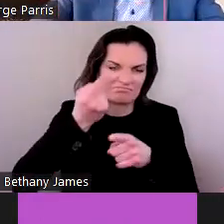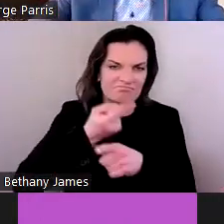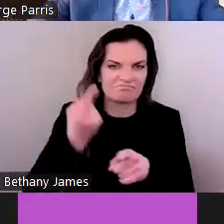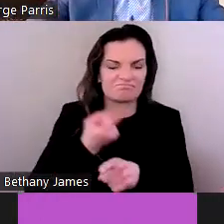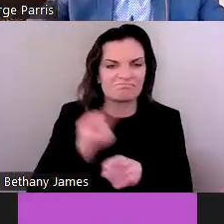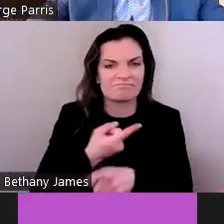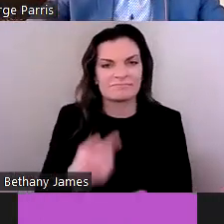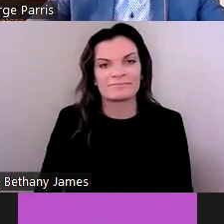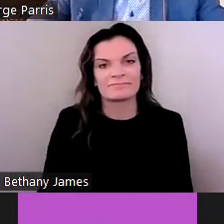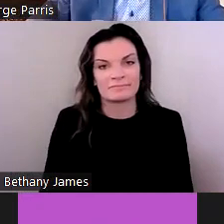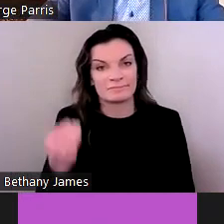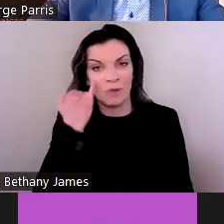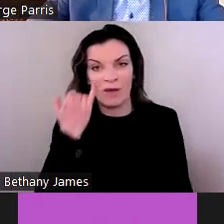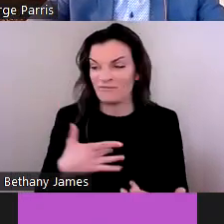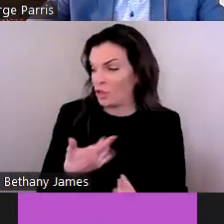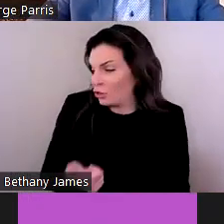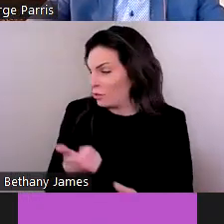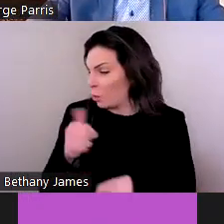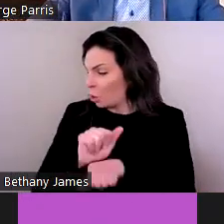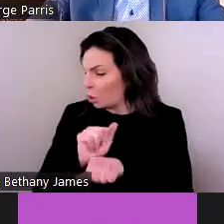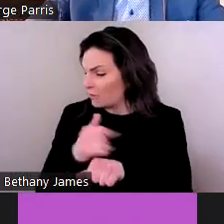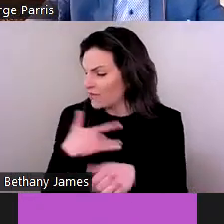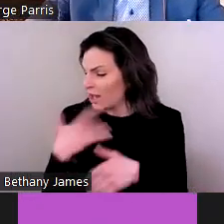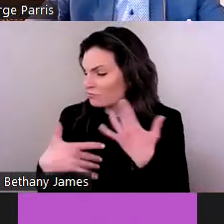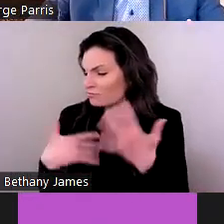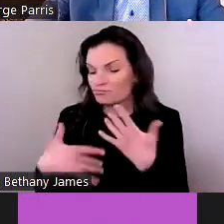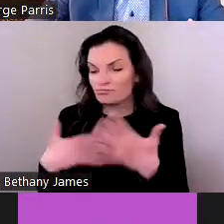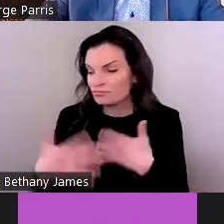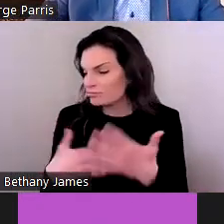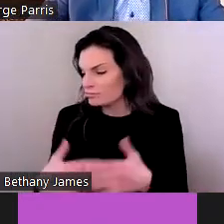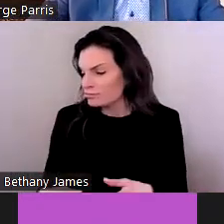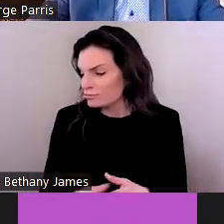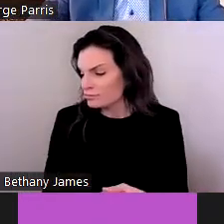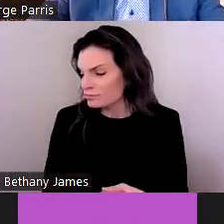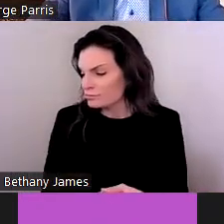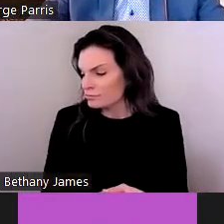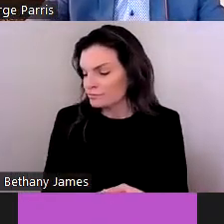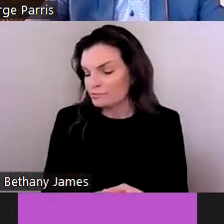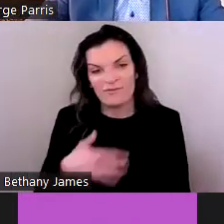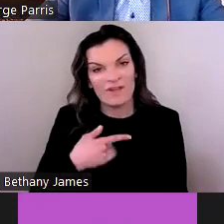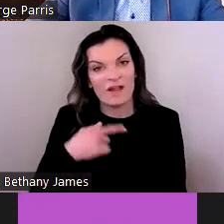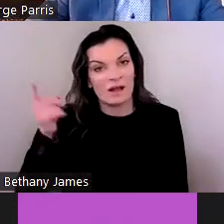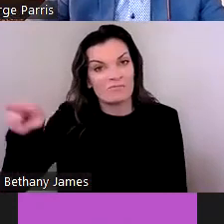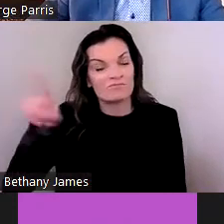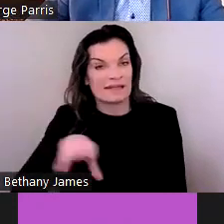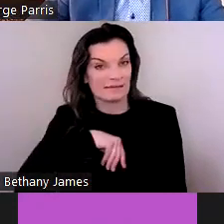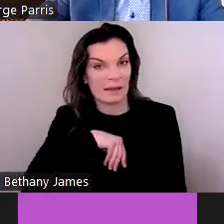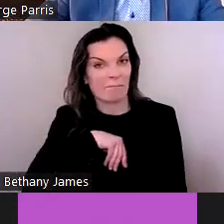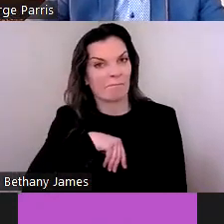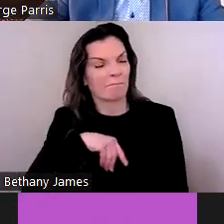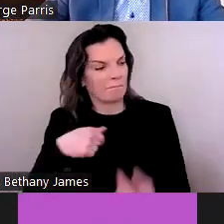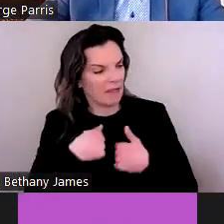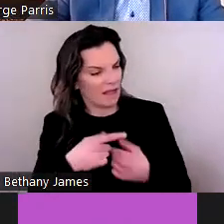If you feel good at work and you feel that you are accepted, you have a healthy work